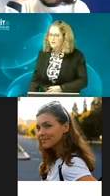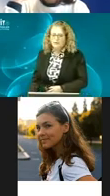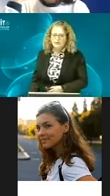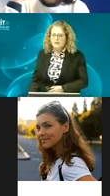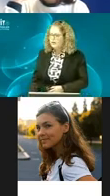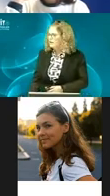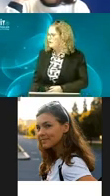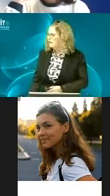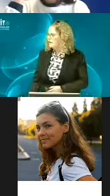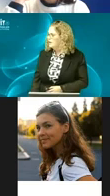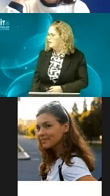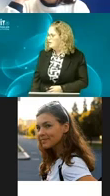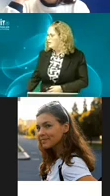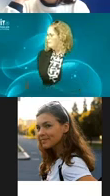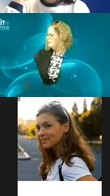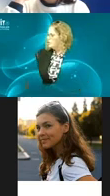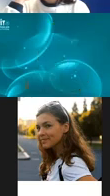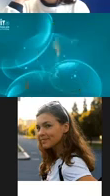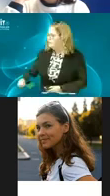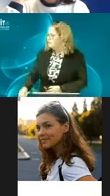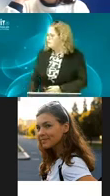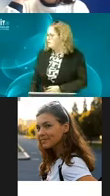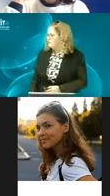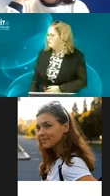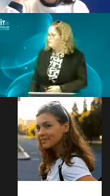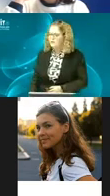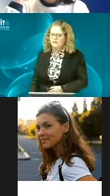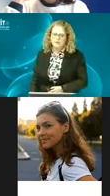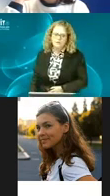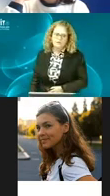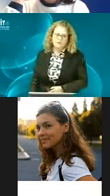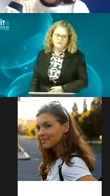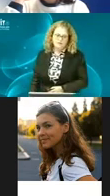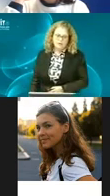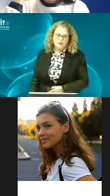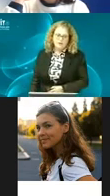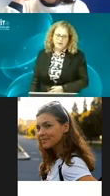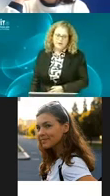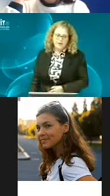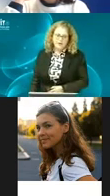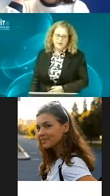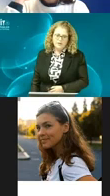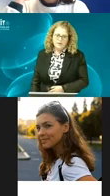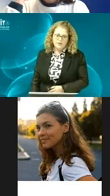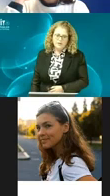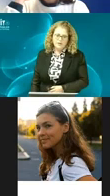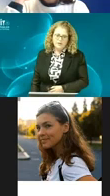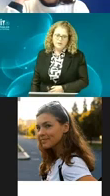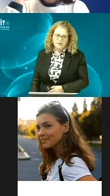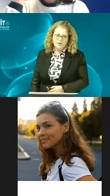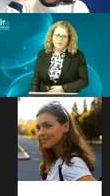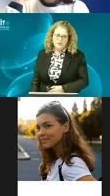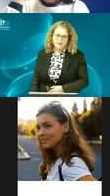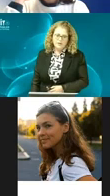Would you like a reminder? Okay, but go for the first one. Yeah. Here is what I found. Okay. I know the